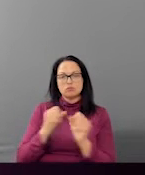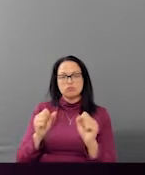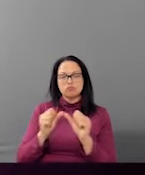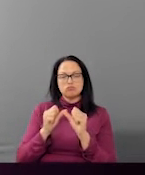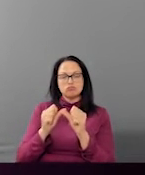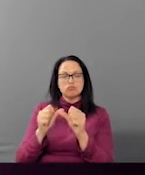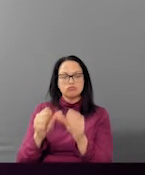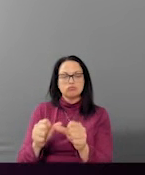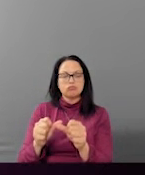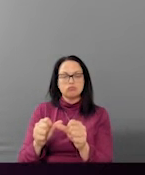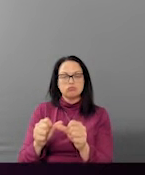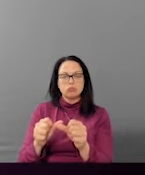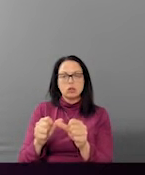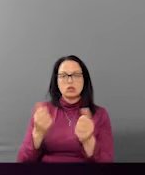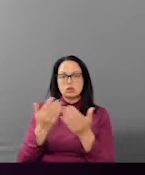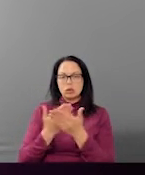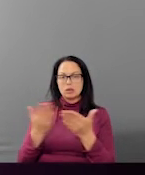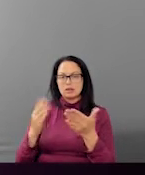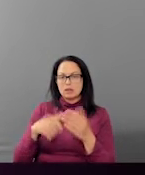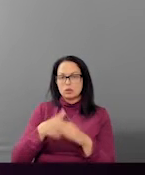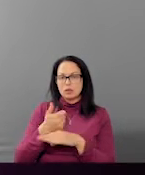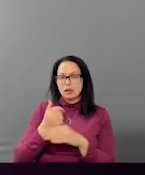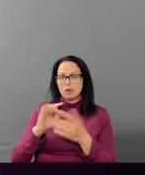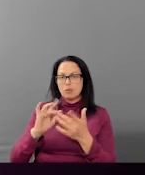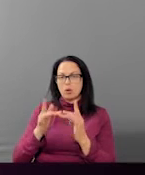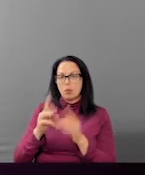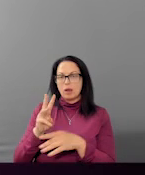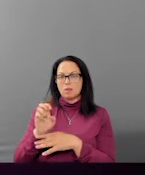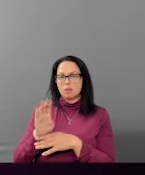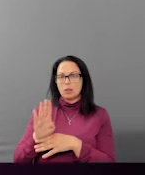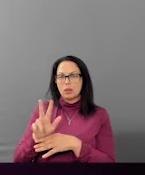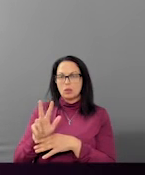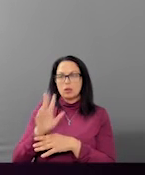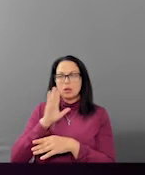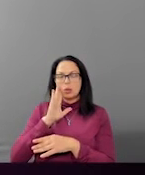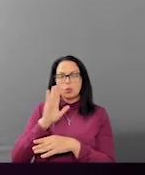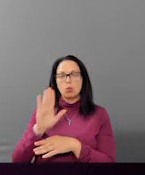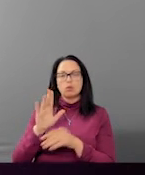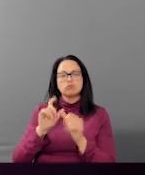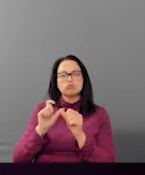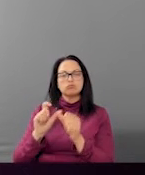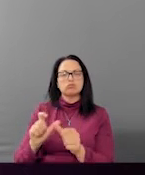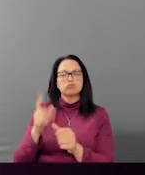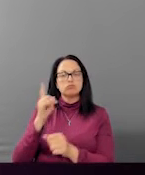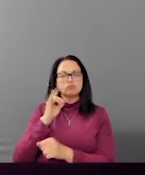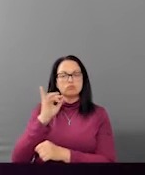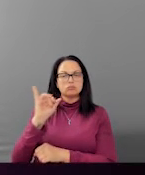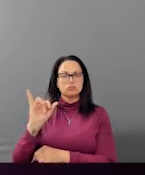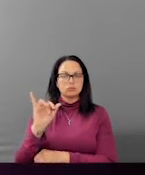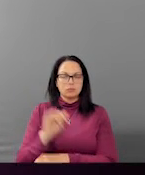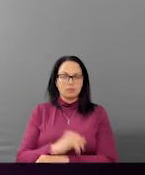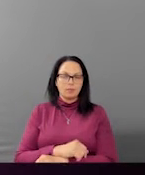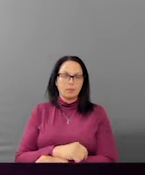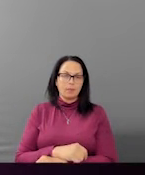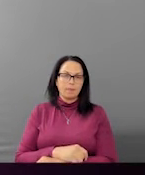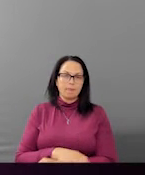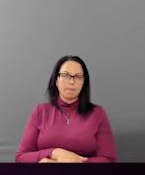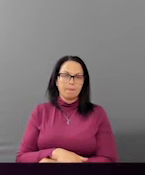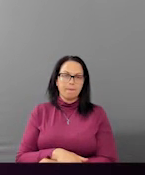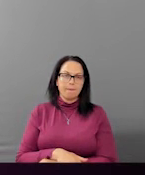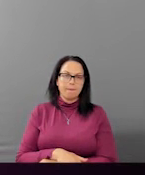going. So the stuff that you build on Web3 is much more likely to last than stuff kind of in the traditional